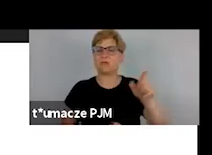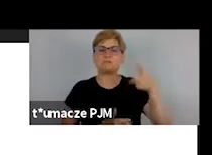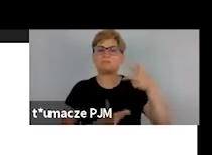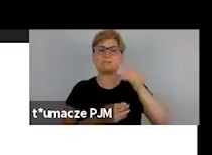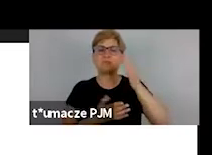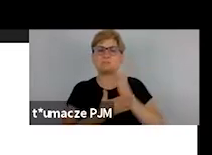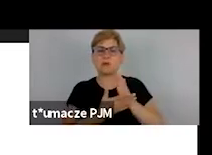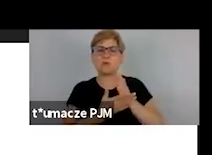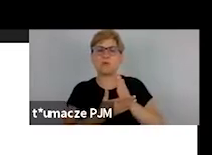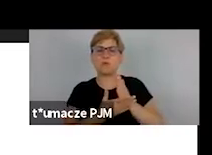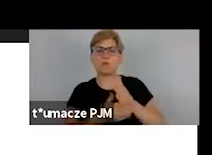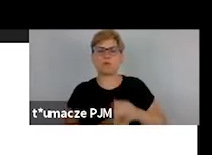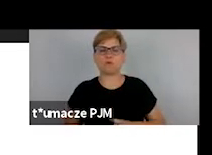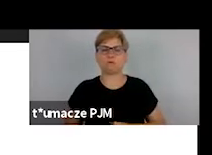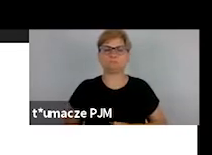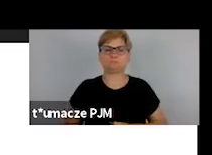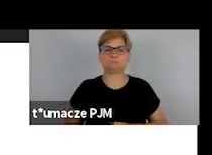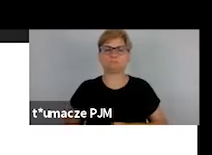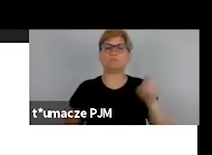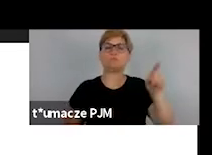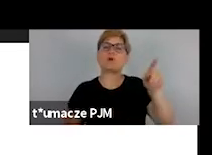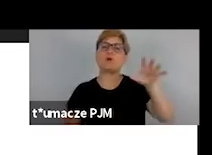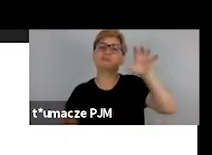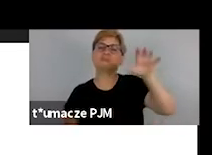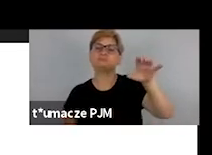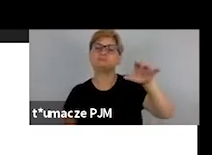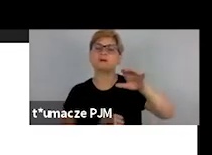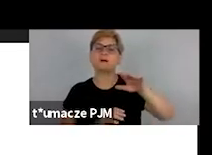in Johannesburg and in South Africa. So next slide, please.